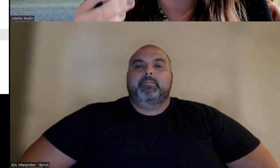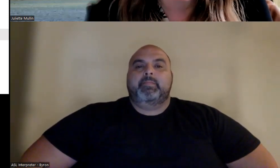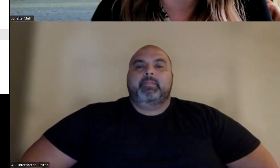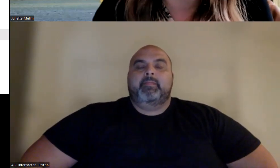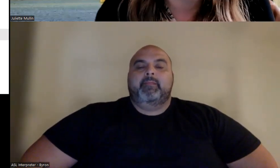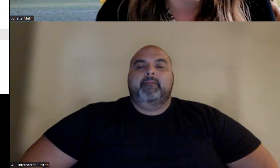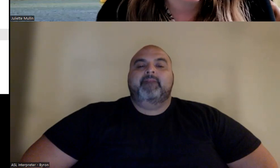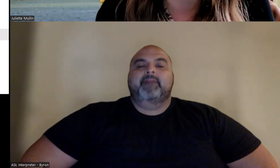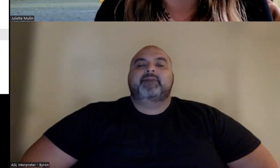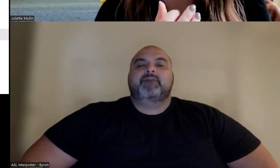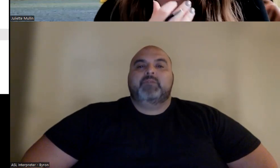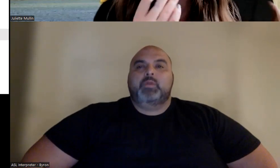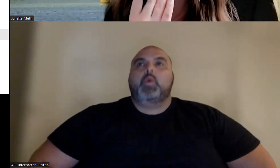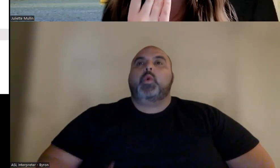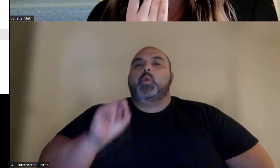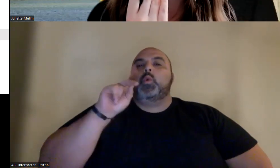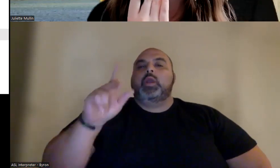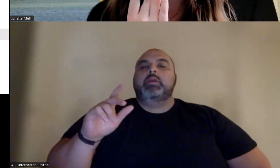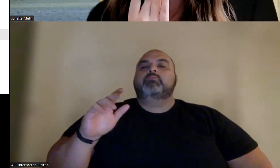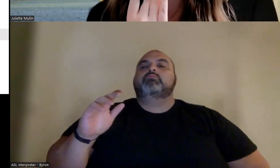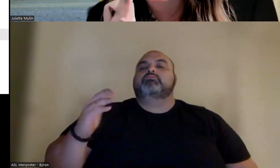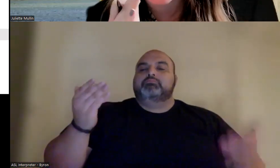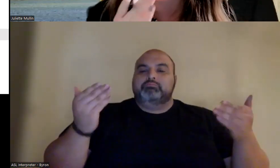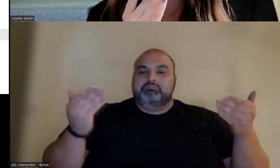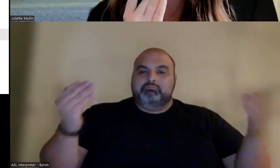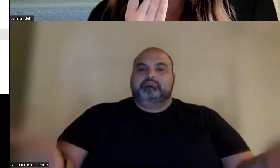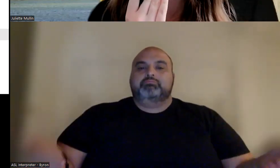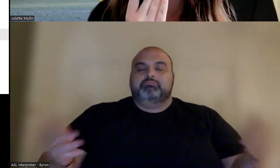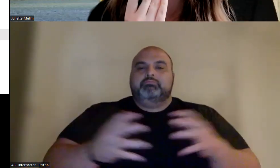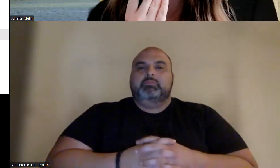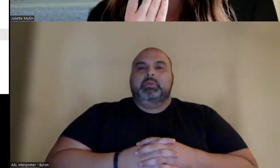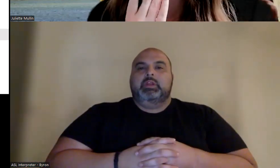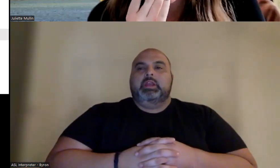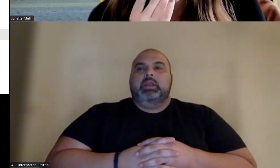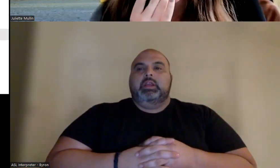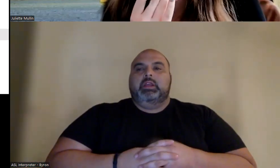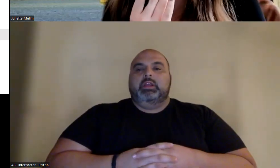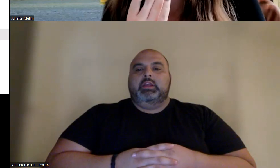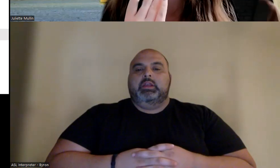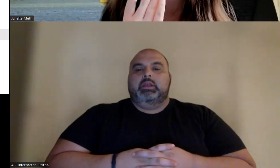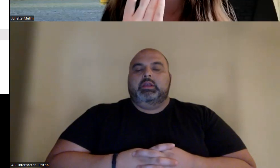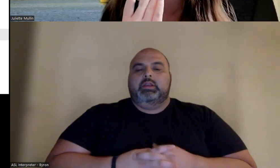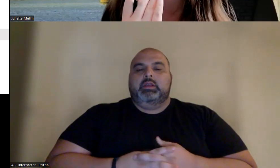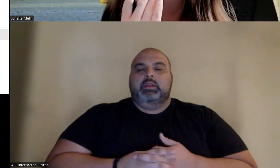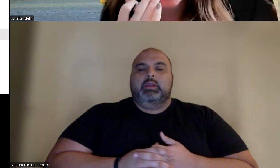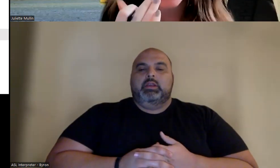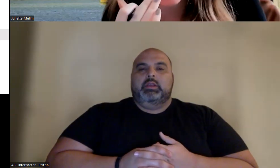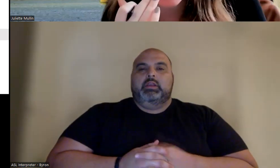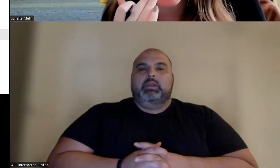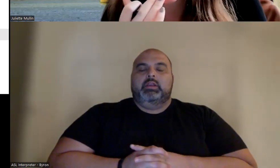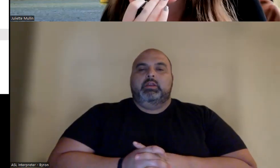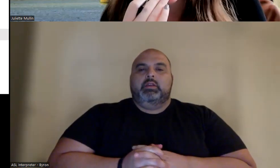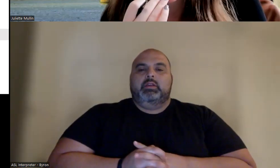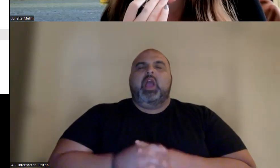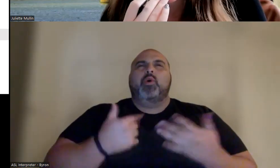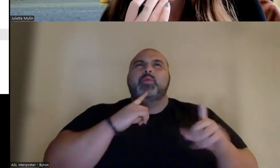I'm going to keep going in the line. And I think we may have some. I think we wanted to respond to